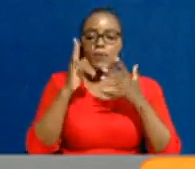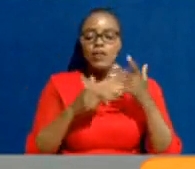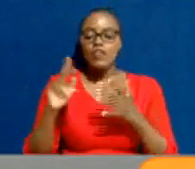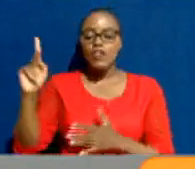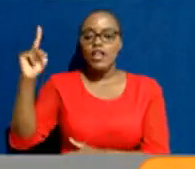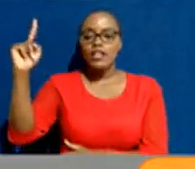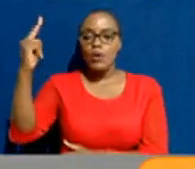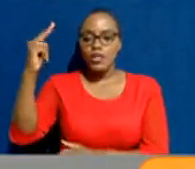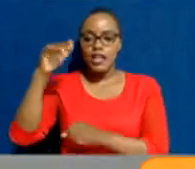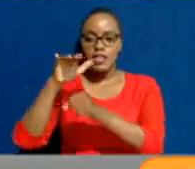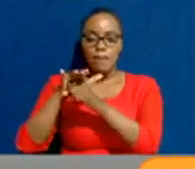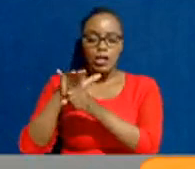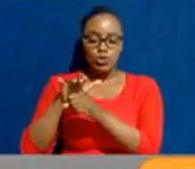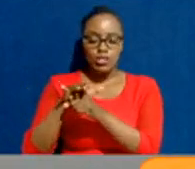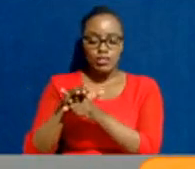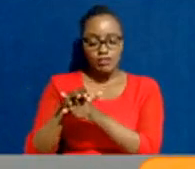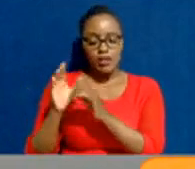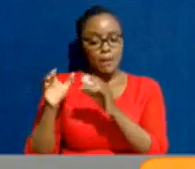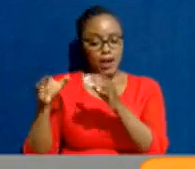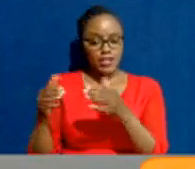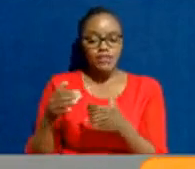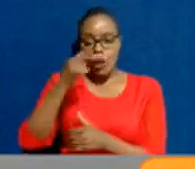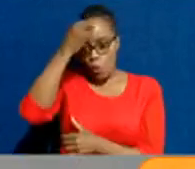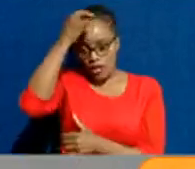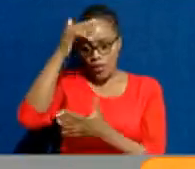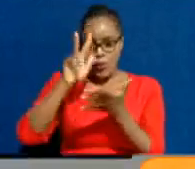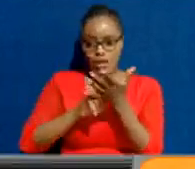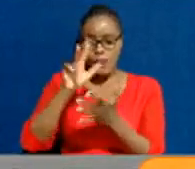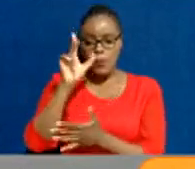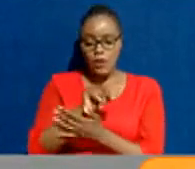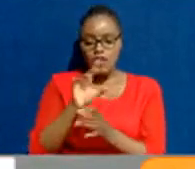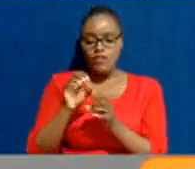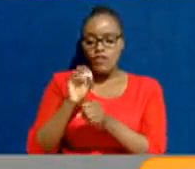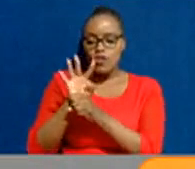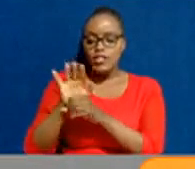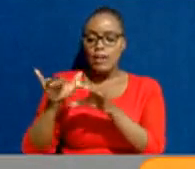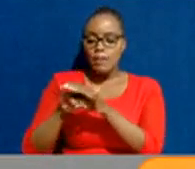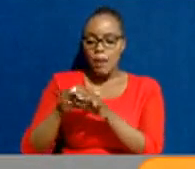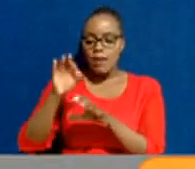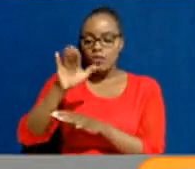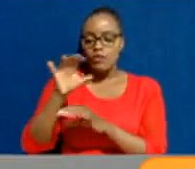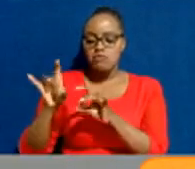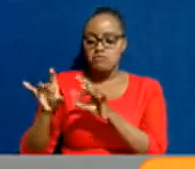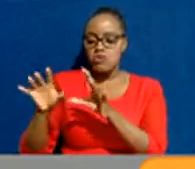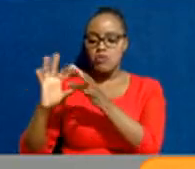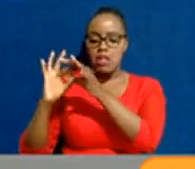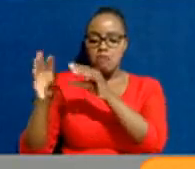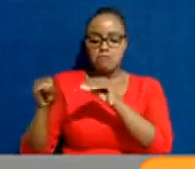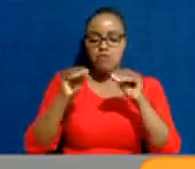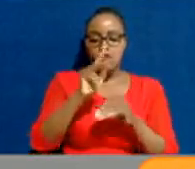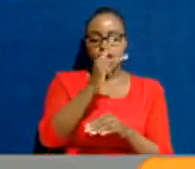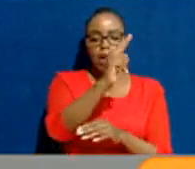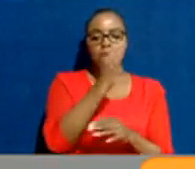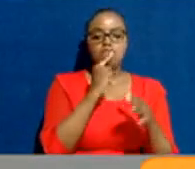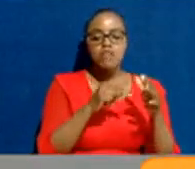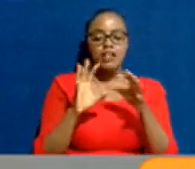Kenya Kwanza as the House Majority Party. Wetangula ratified the defection of 14 members of parliament from Azimio to Kenya Kwanza,